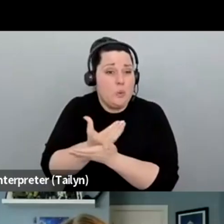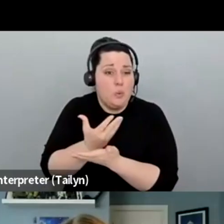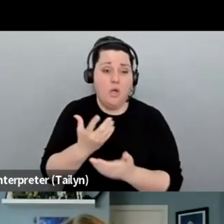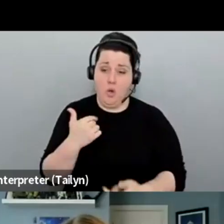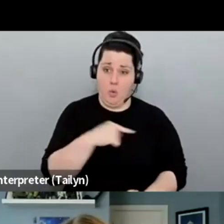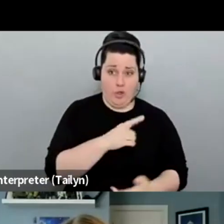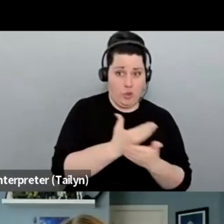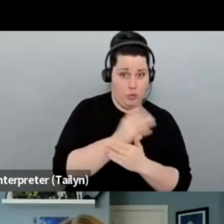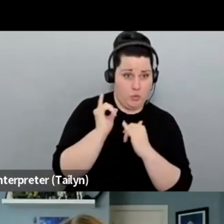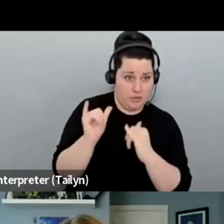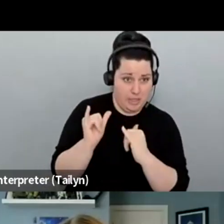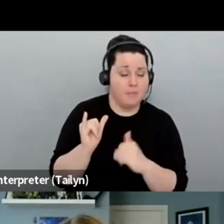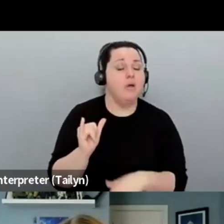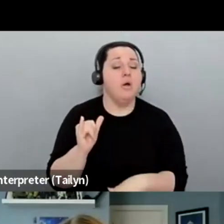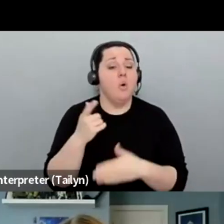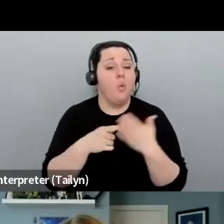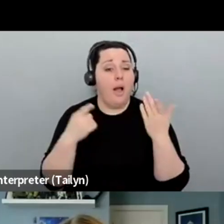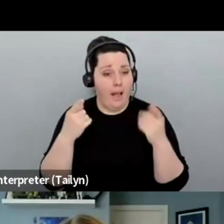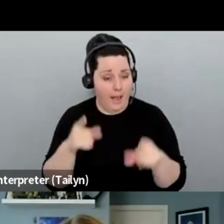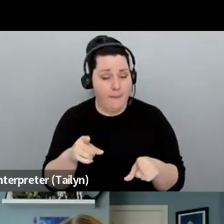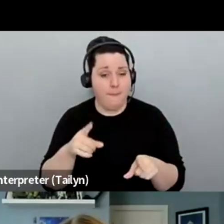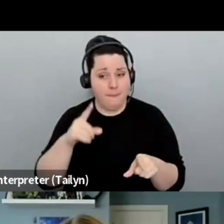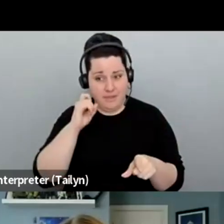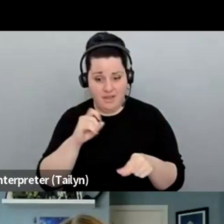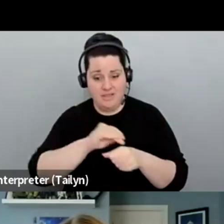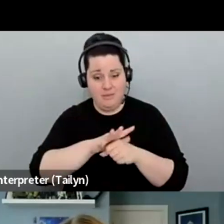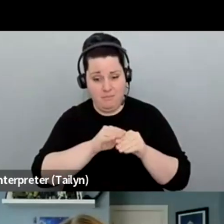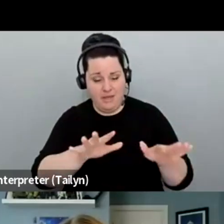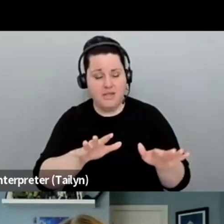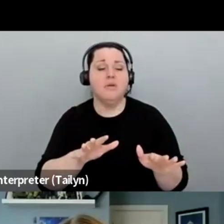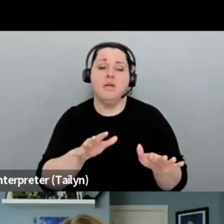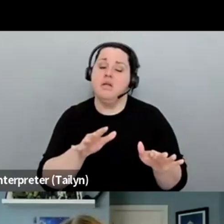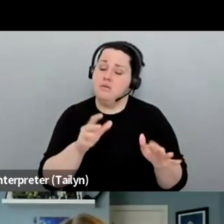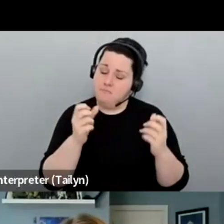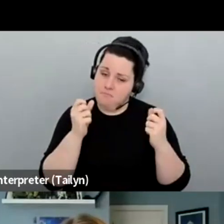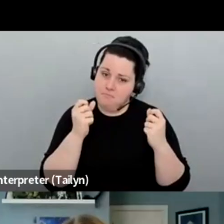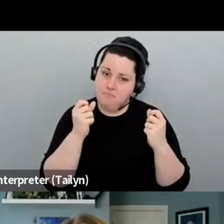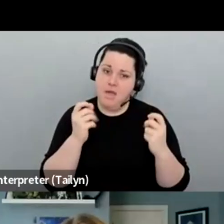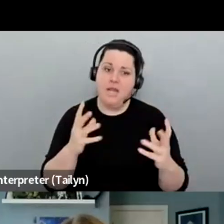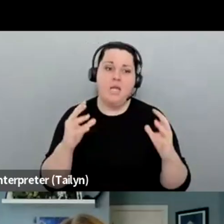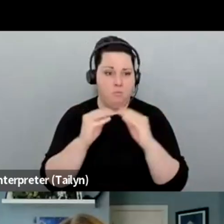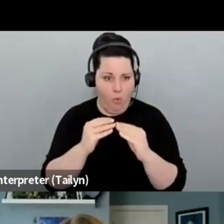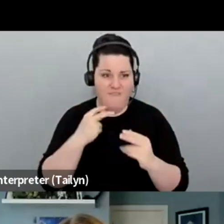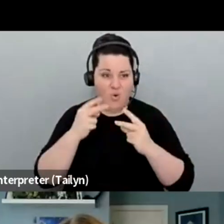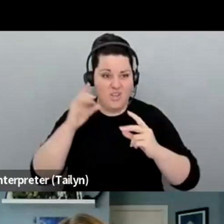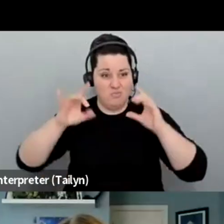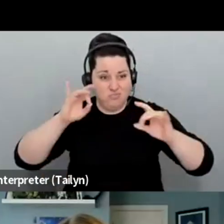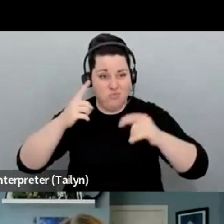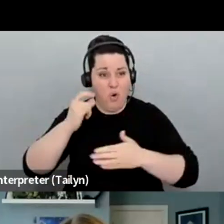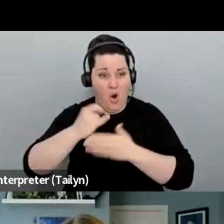We're fairly new. One of the things that happened as a result of the pandemic is there are a lot more voices in